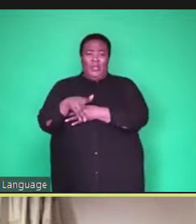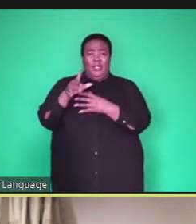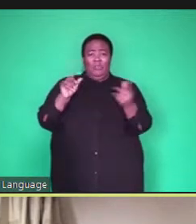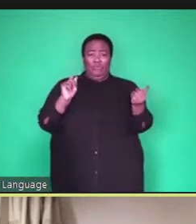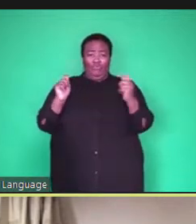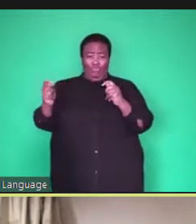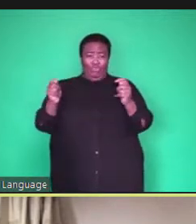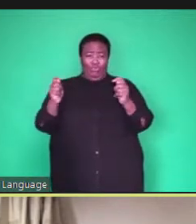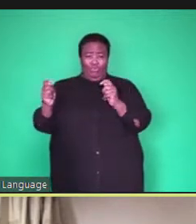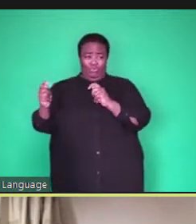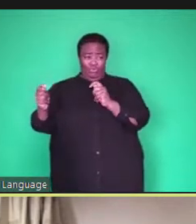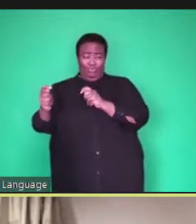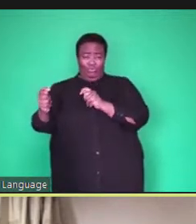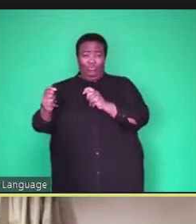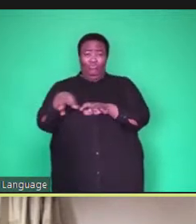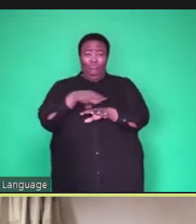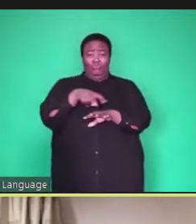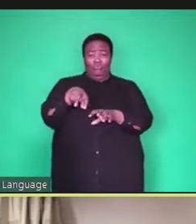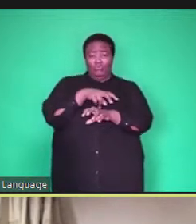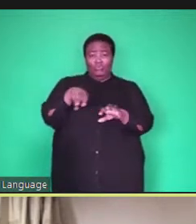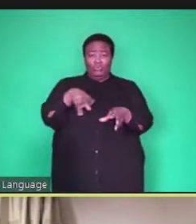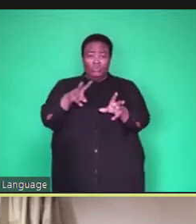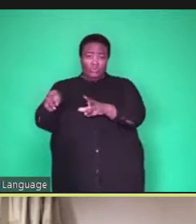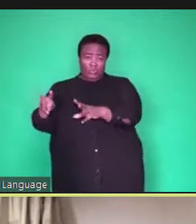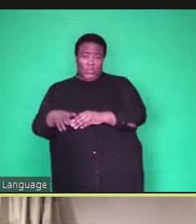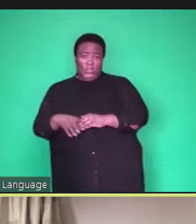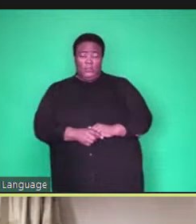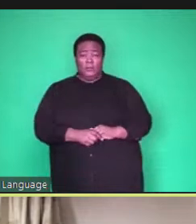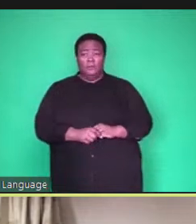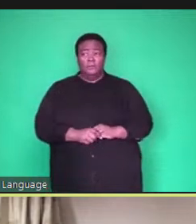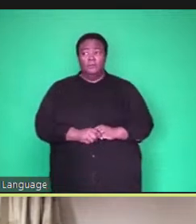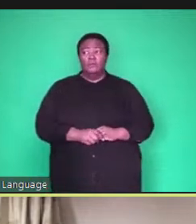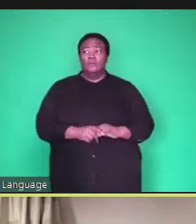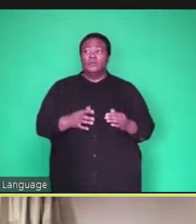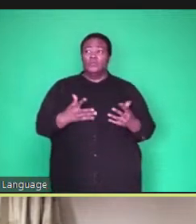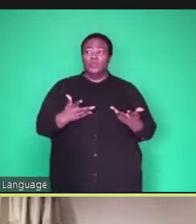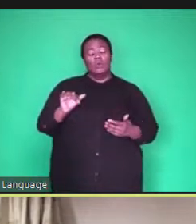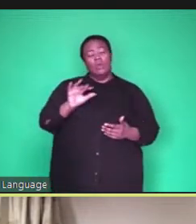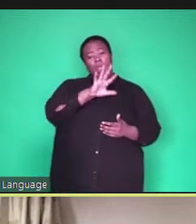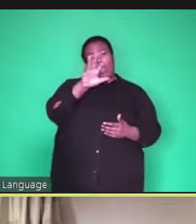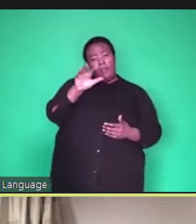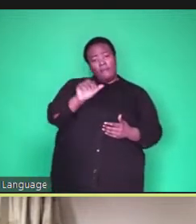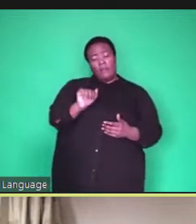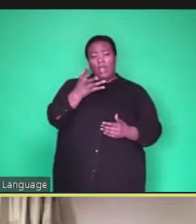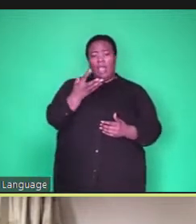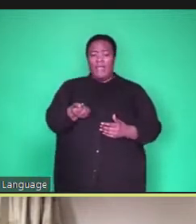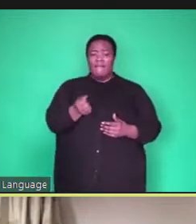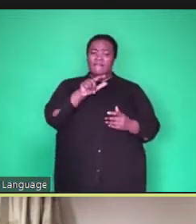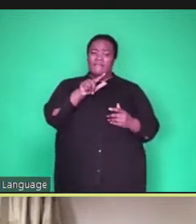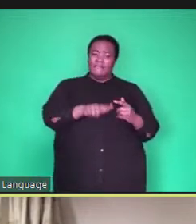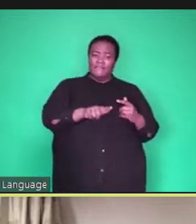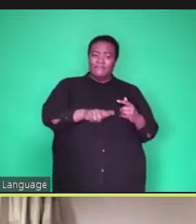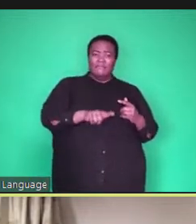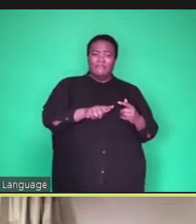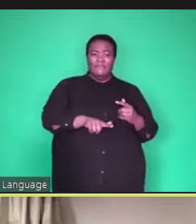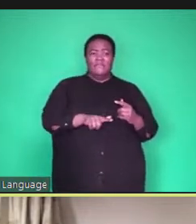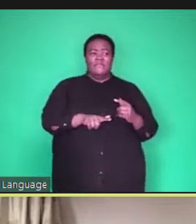existing migration patterns. So Africa has the lowest emissions in the world. We